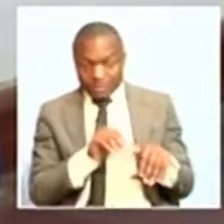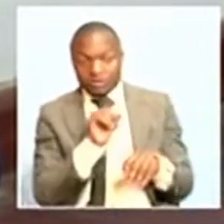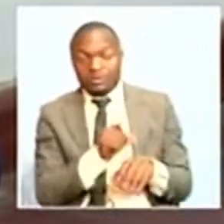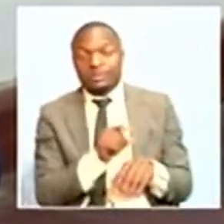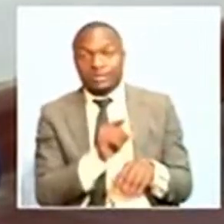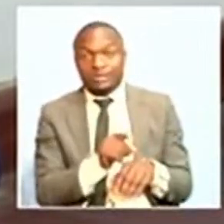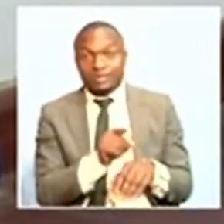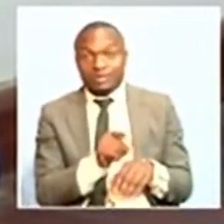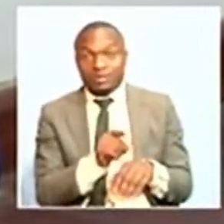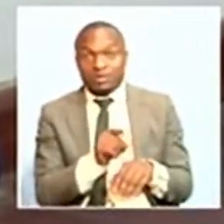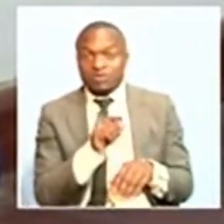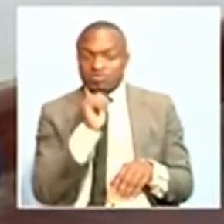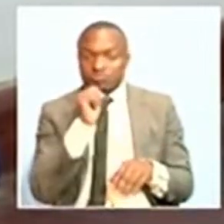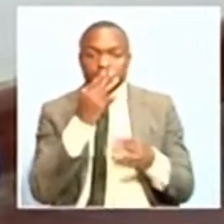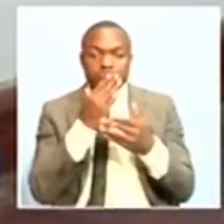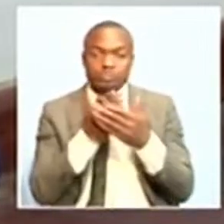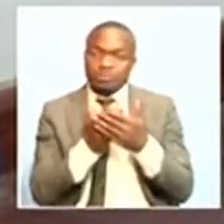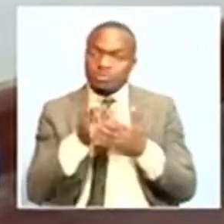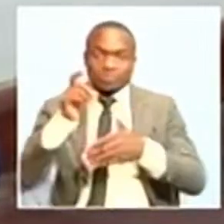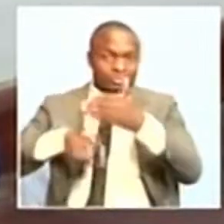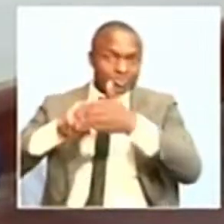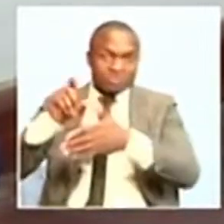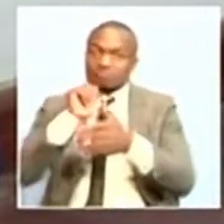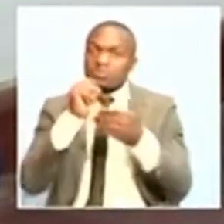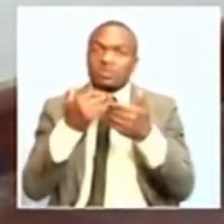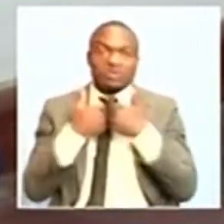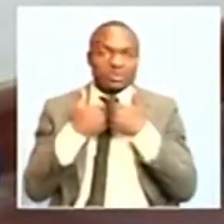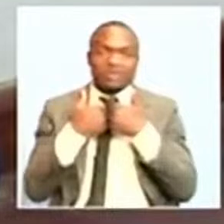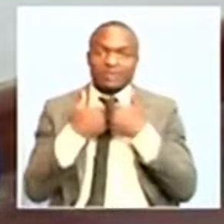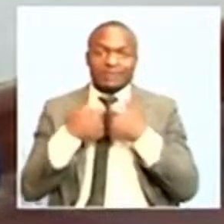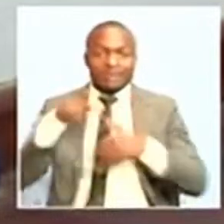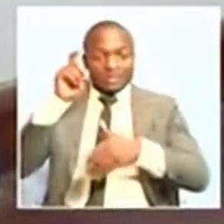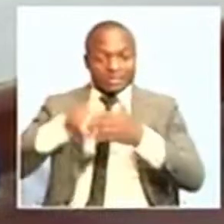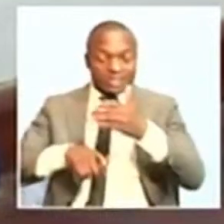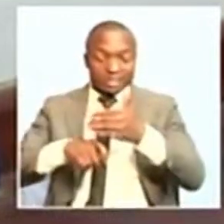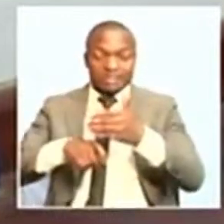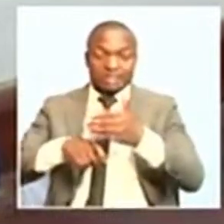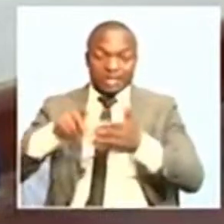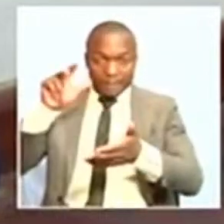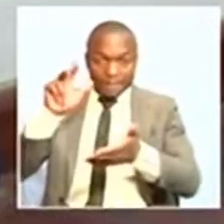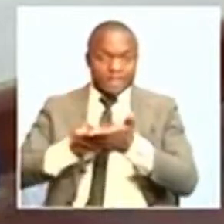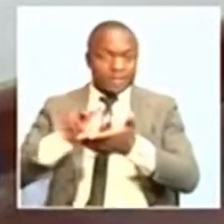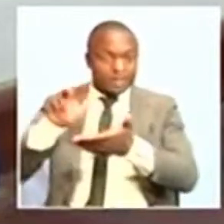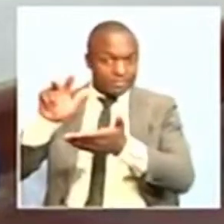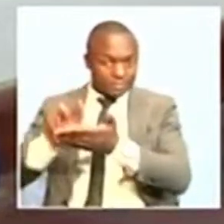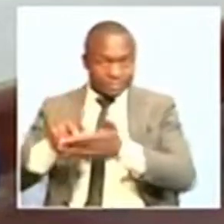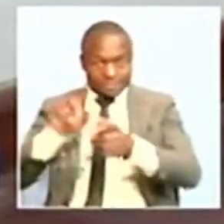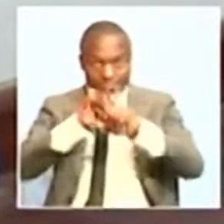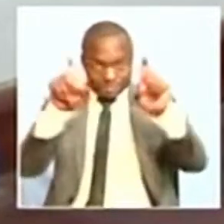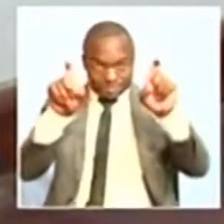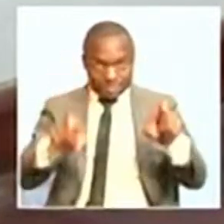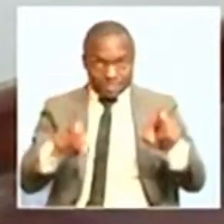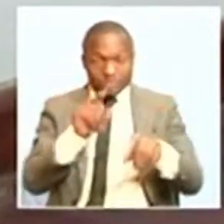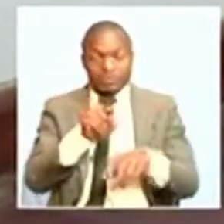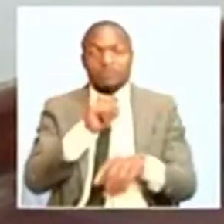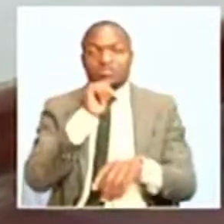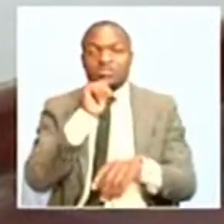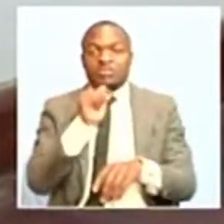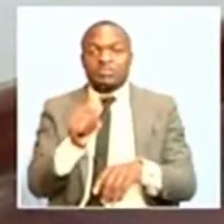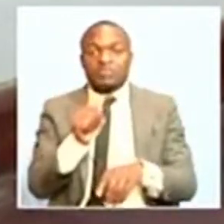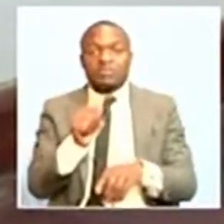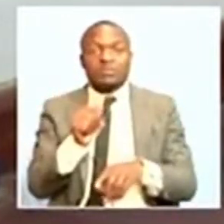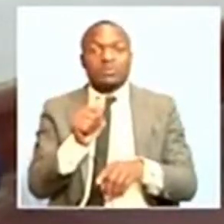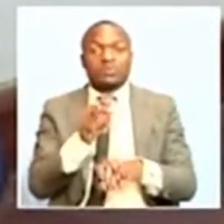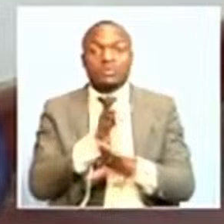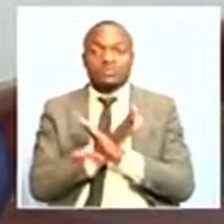taxed because they lack a tax clearance certificate by virtue of them being a non-resident.